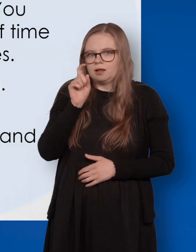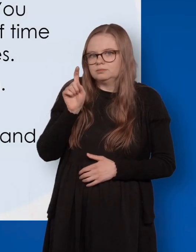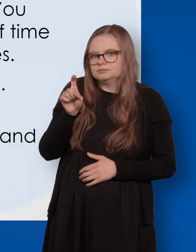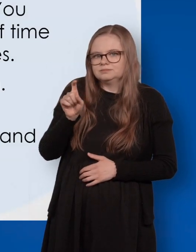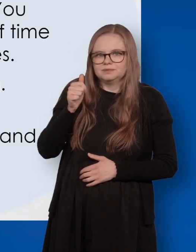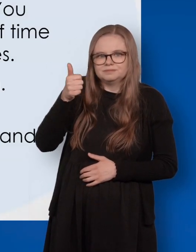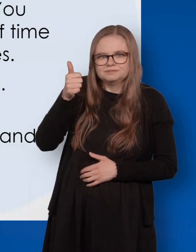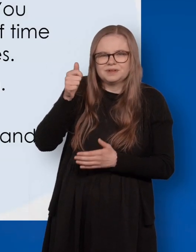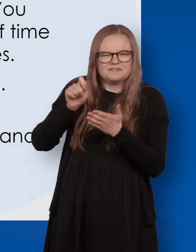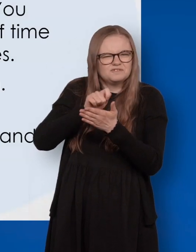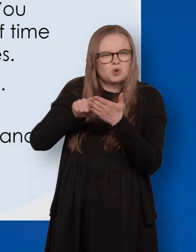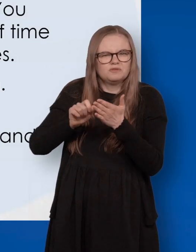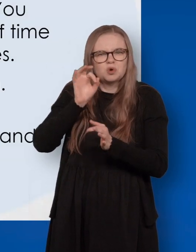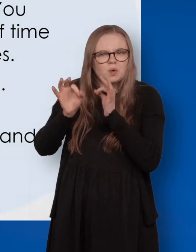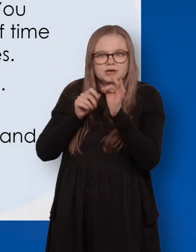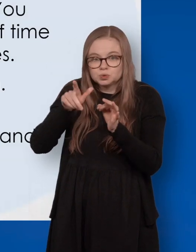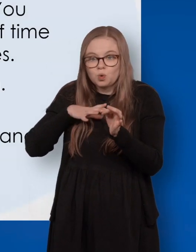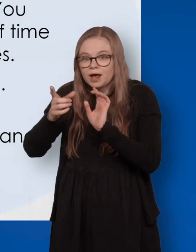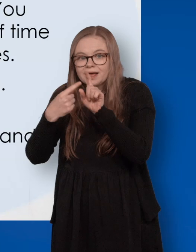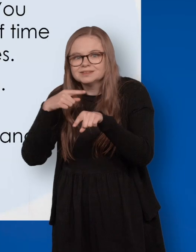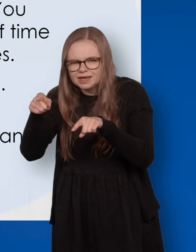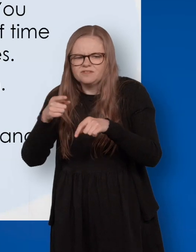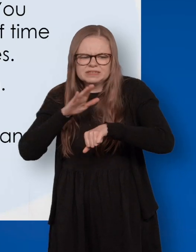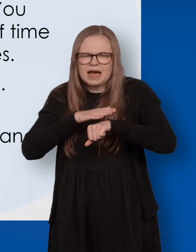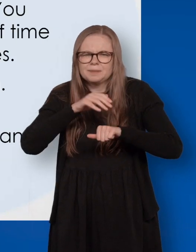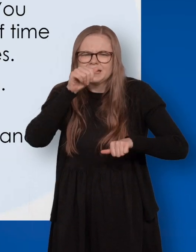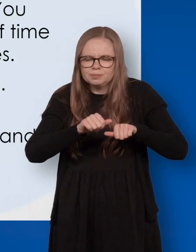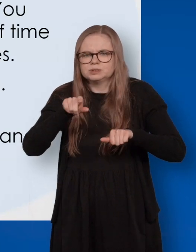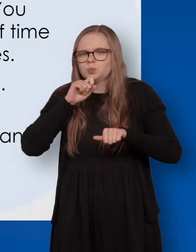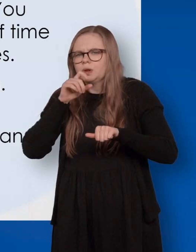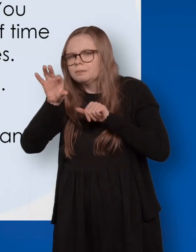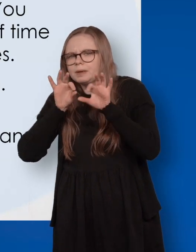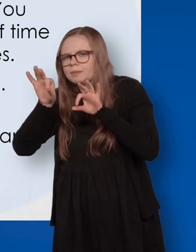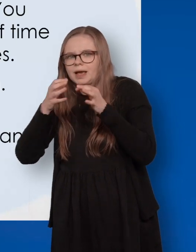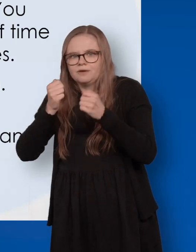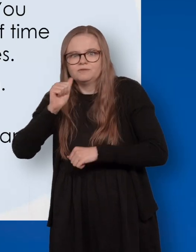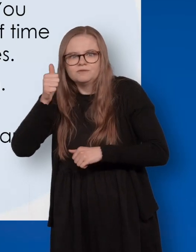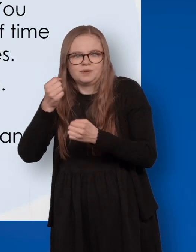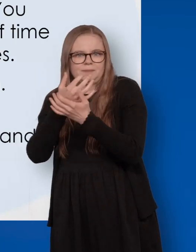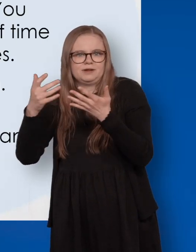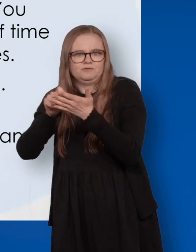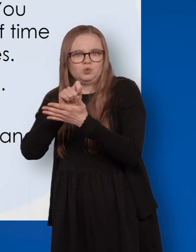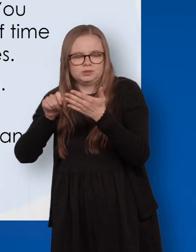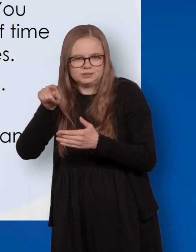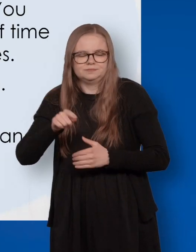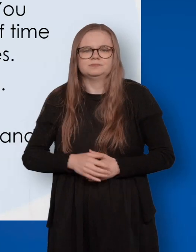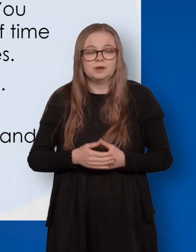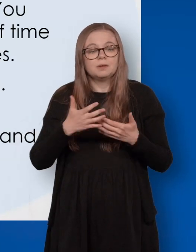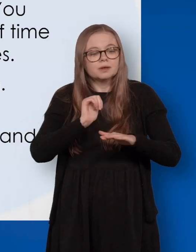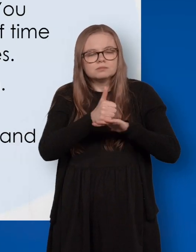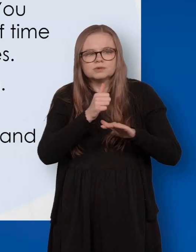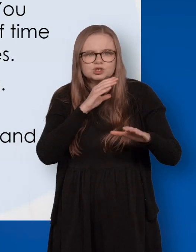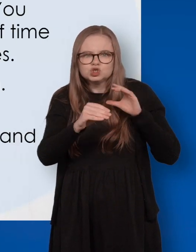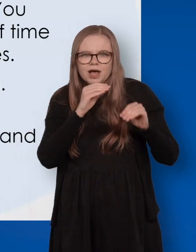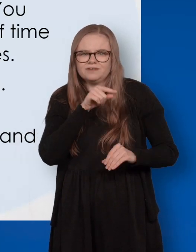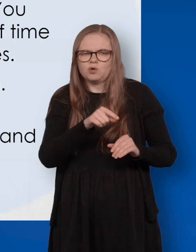questions that you want to see answered. If time is limited, then we will prioritize those with the most votes. Chat has been enabled for